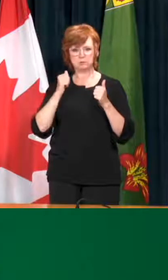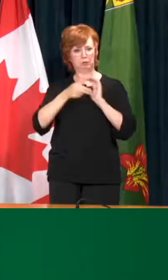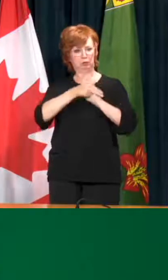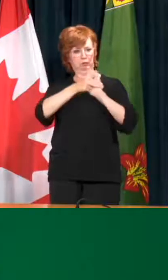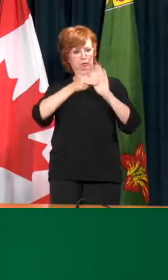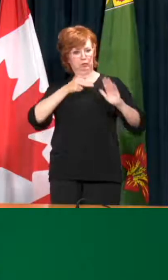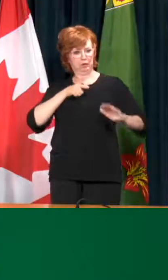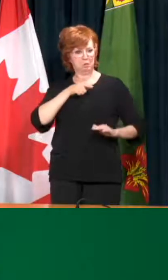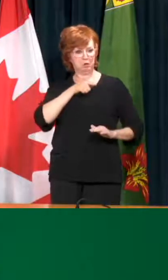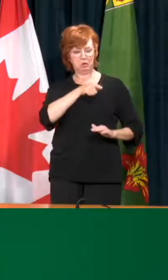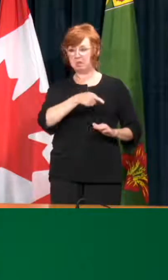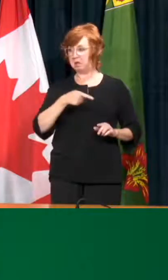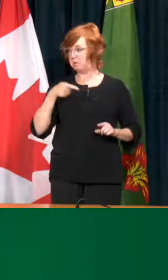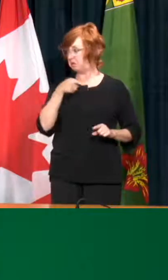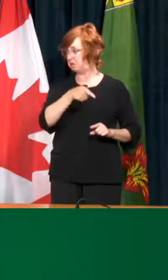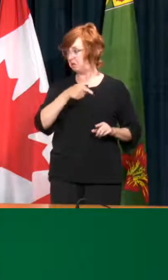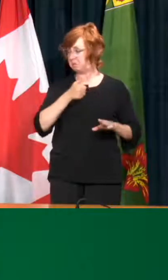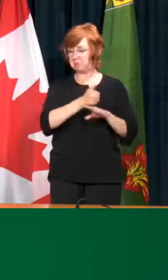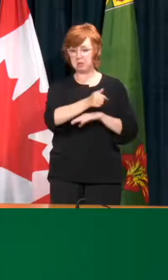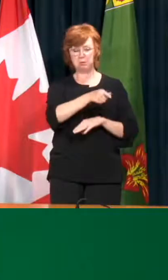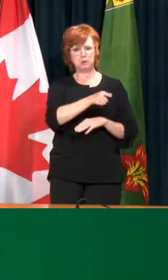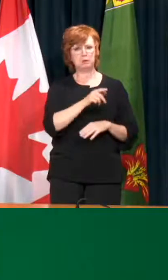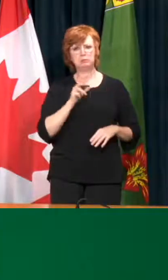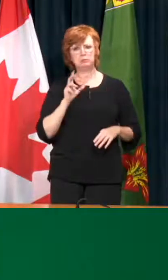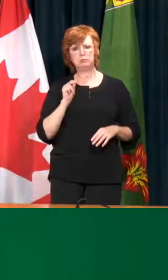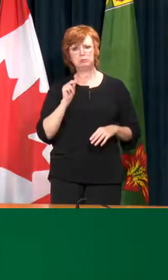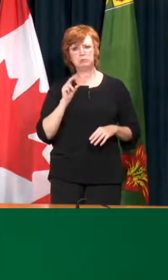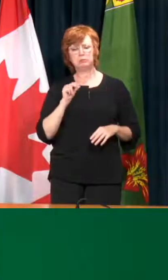or shame or finger pointing in this. It's just one thing